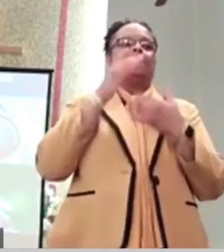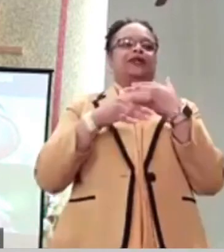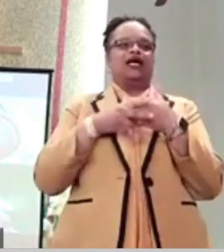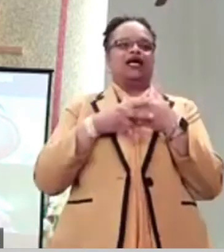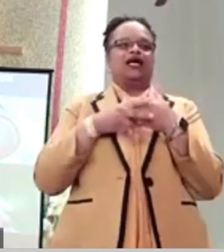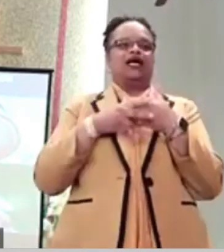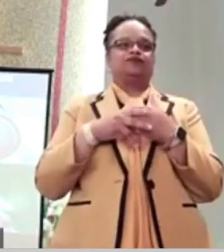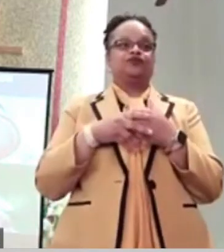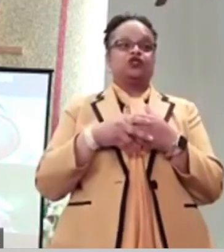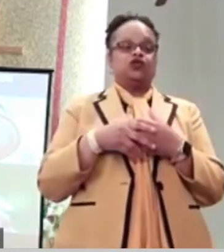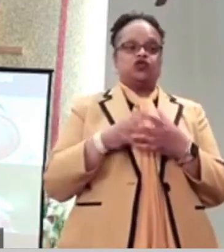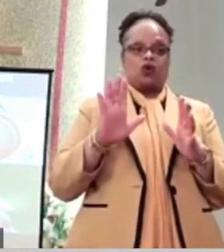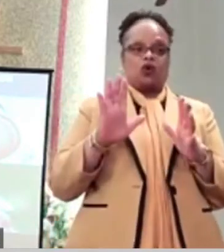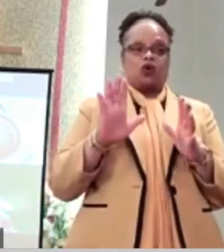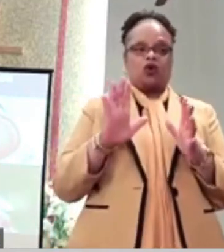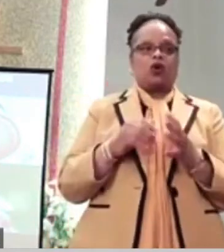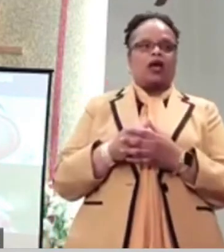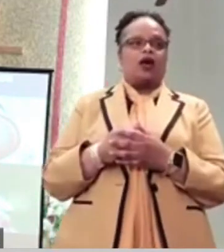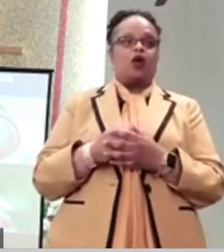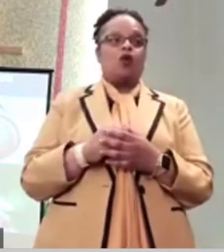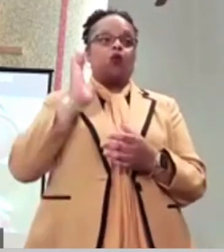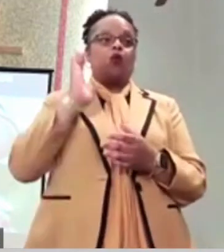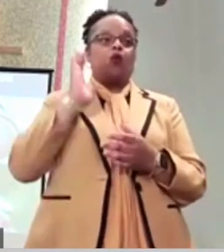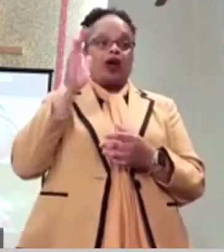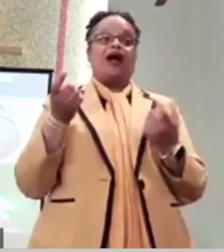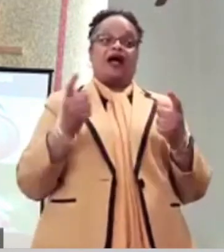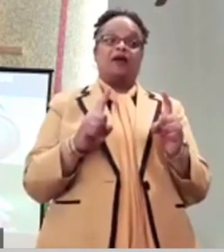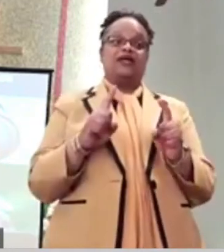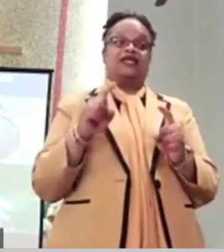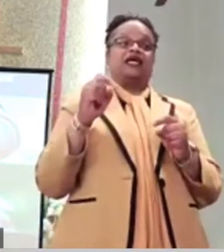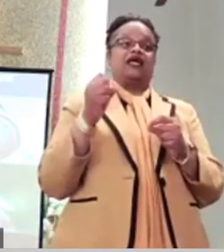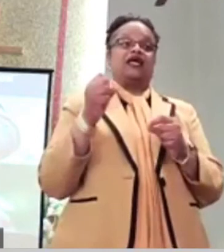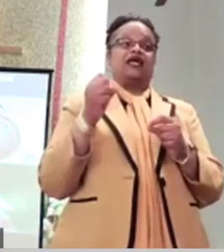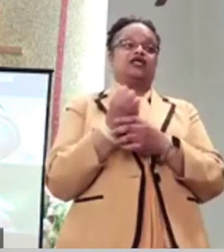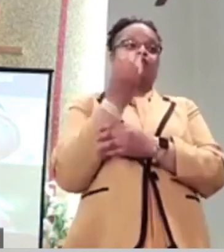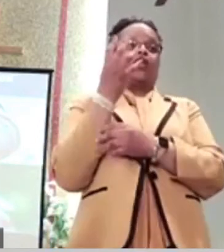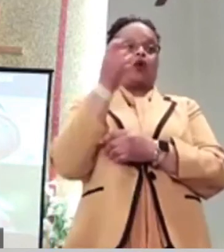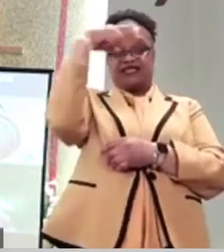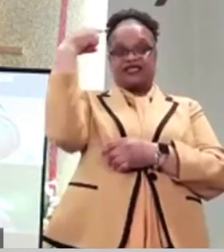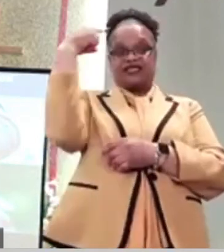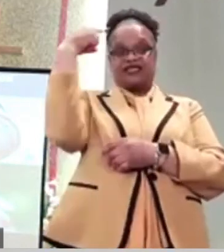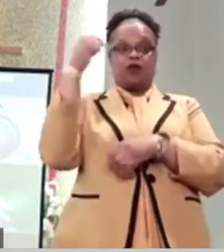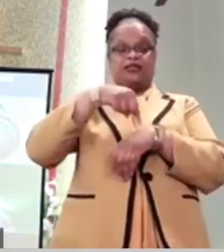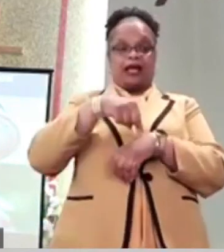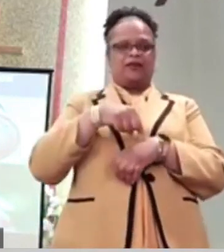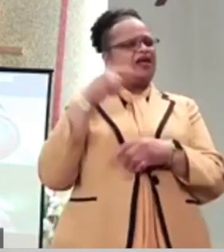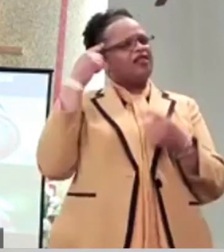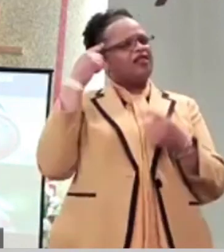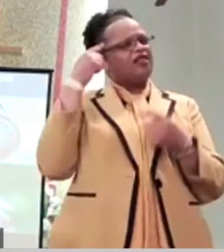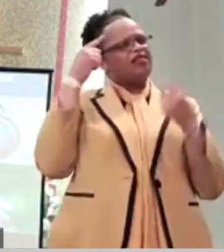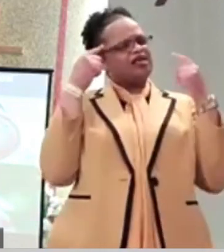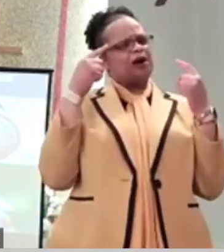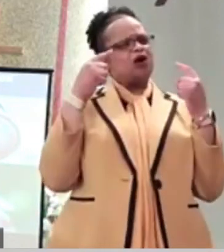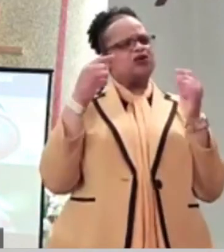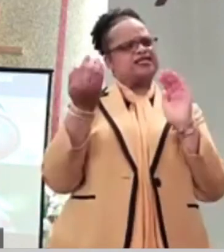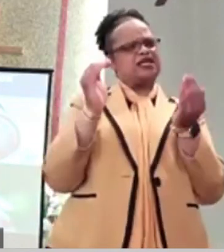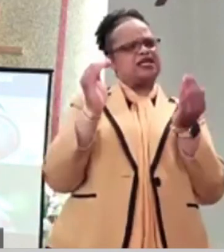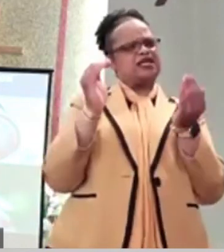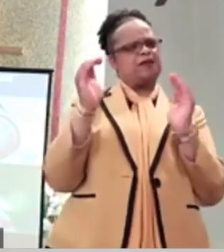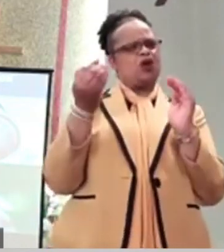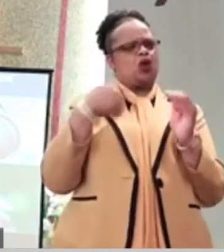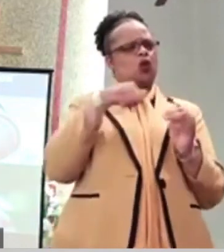squish that next mosquito, which is bound to land on you this spring or summer season, I want us to think how similar